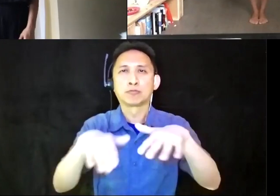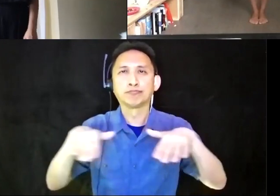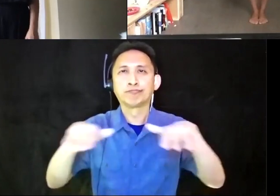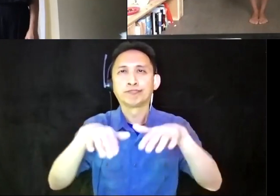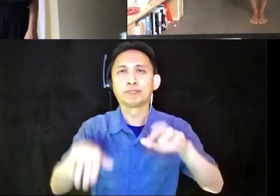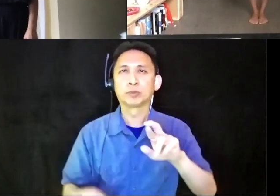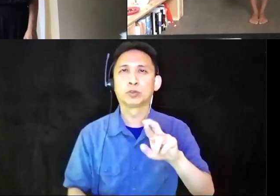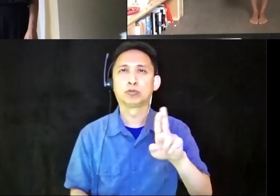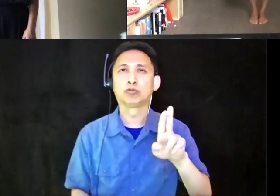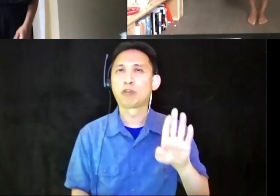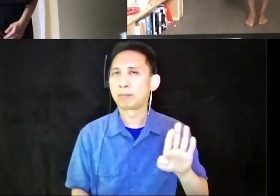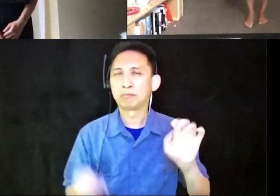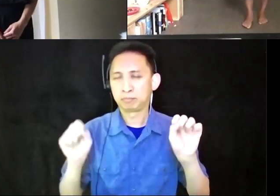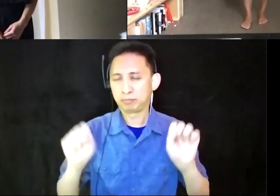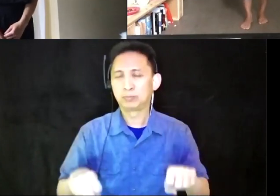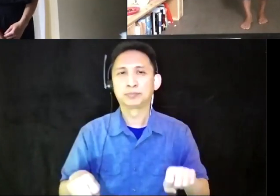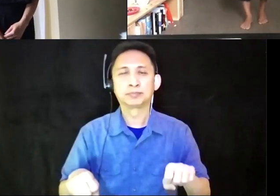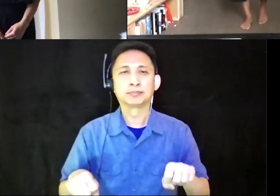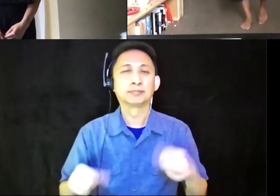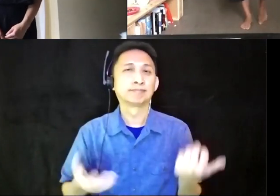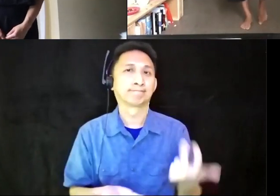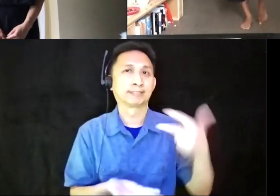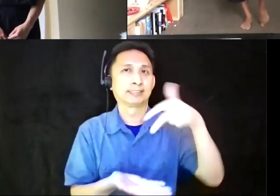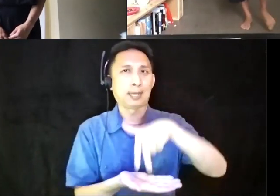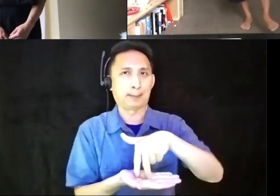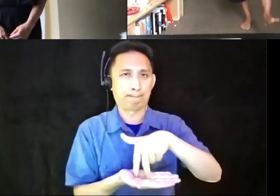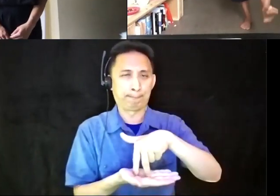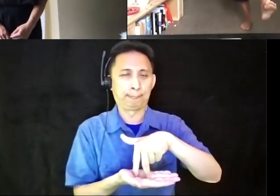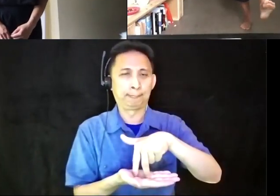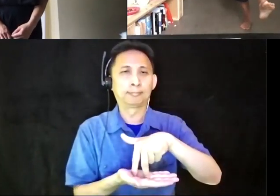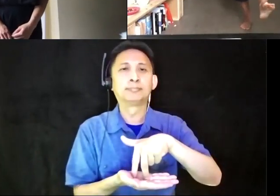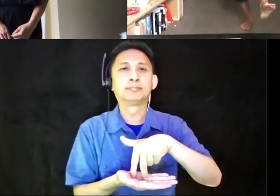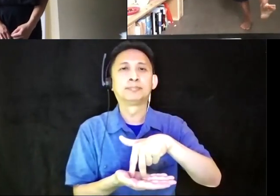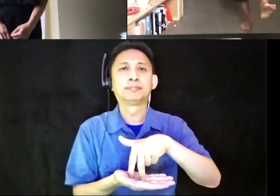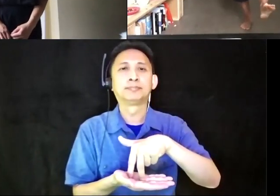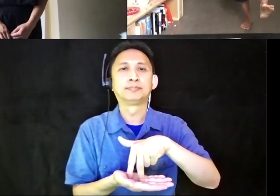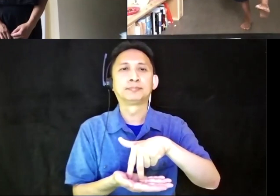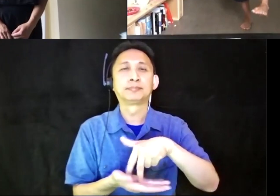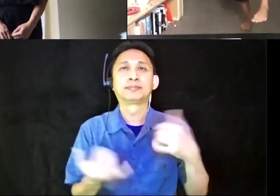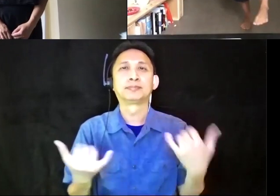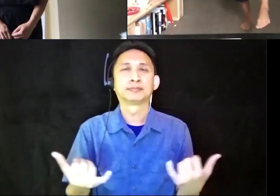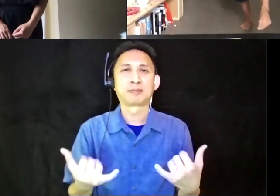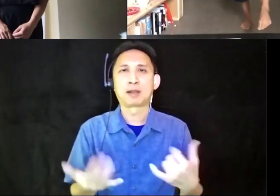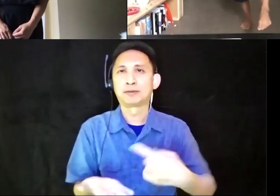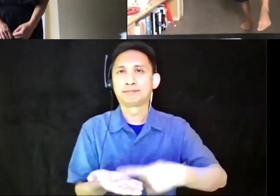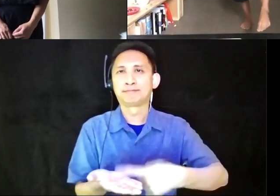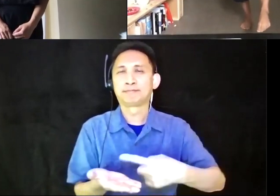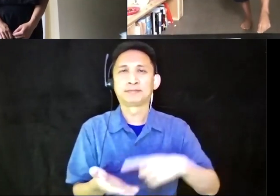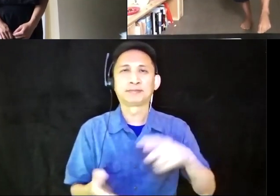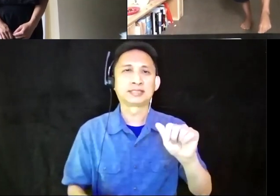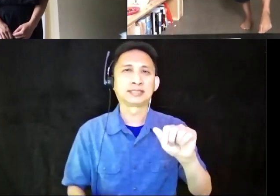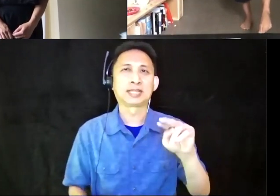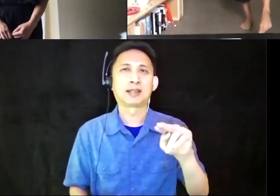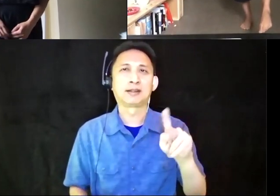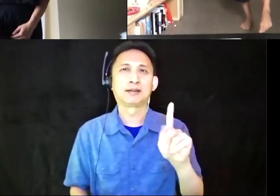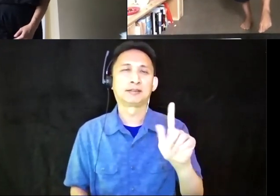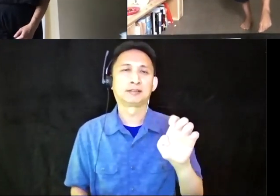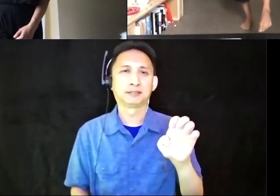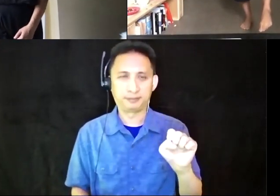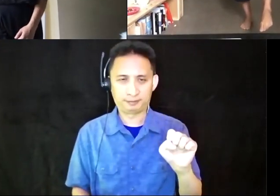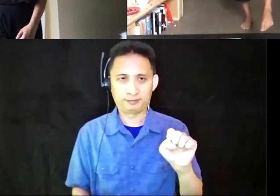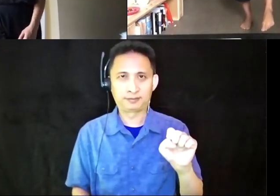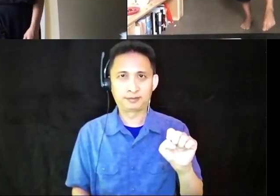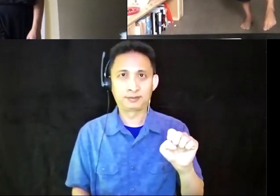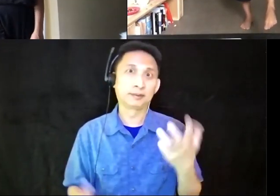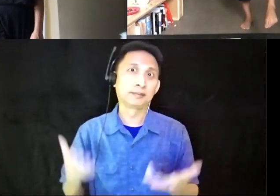Standing up and rotating the ankles. So here, if you can't balance, you can either hold onto